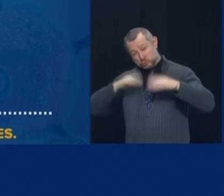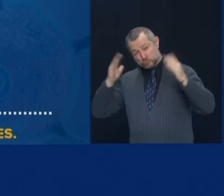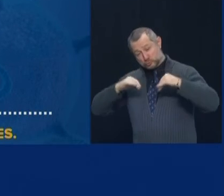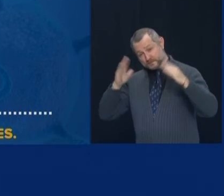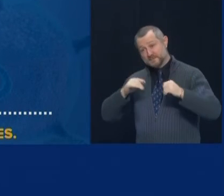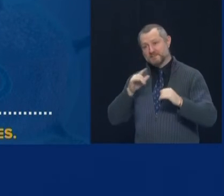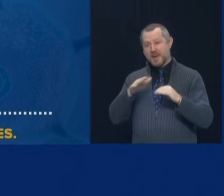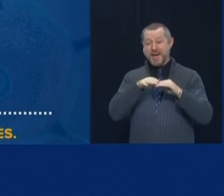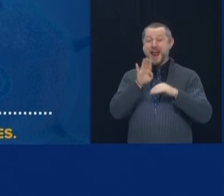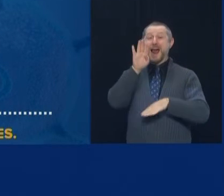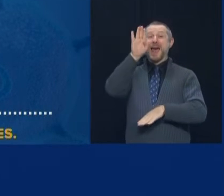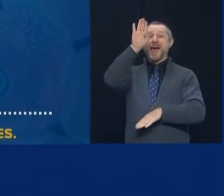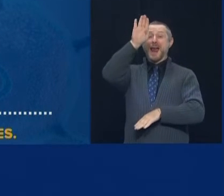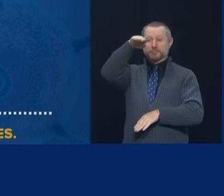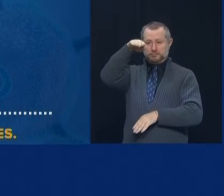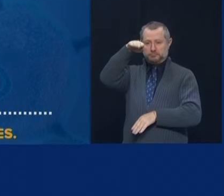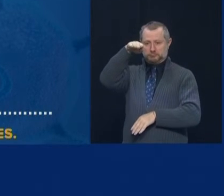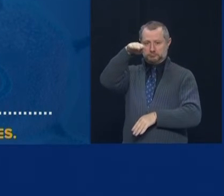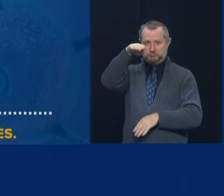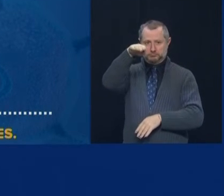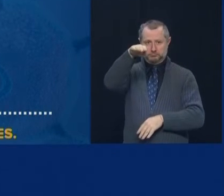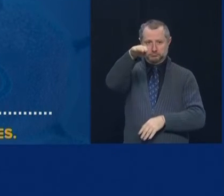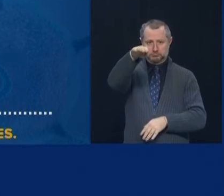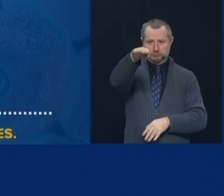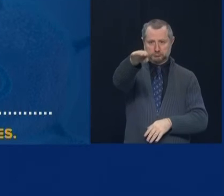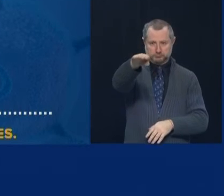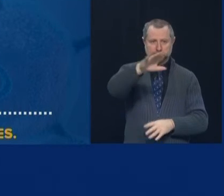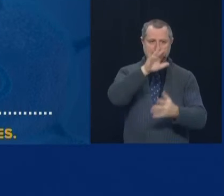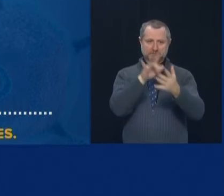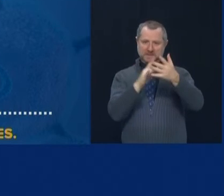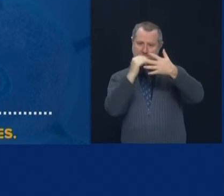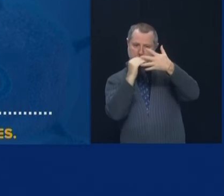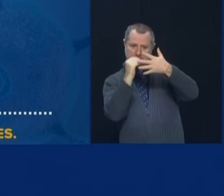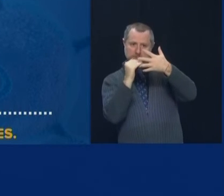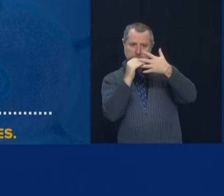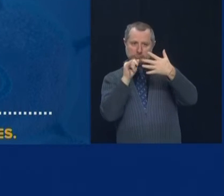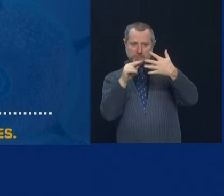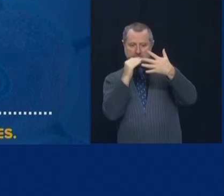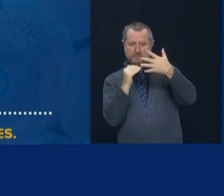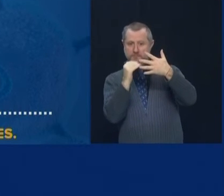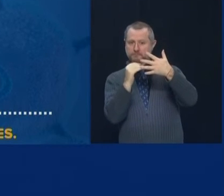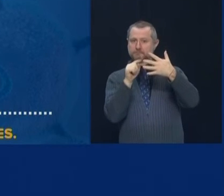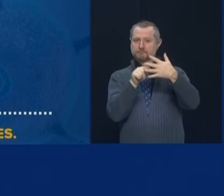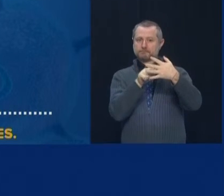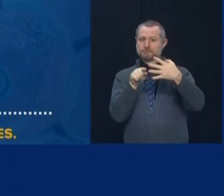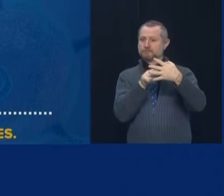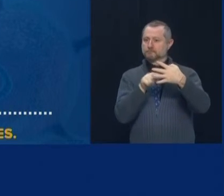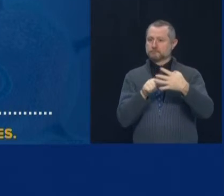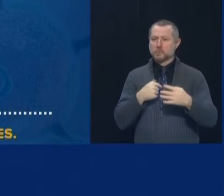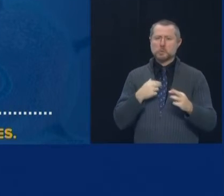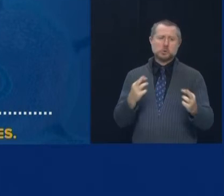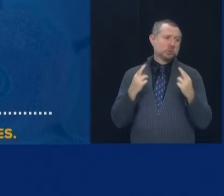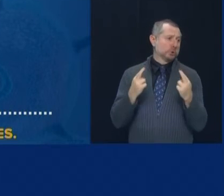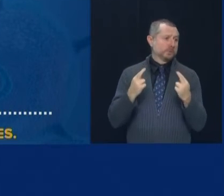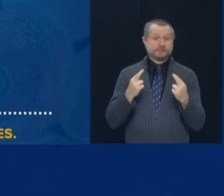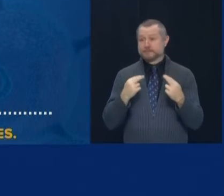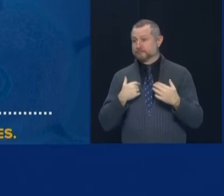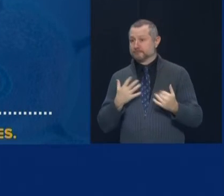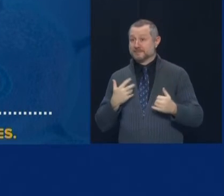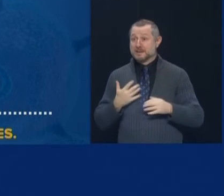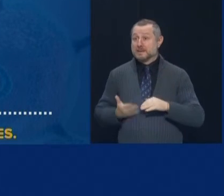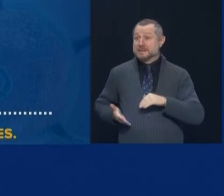increase mid-January. We hope that the increase in social activity is through